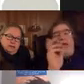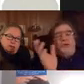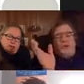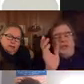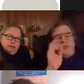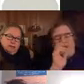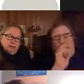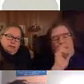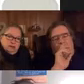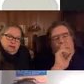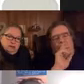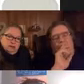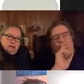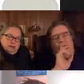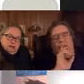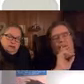the passion, as it's known,